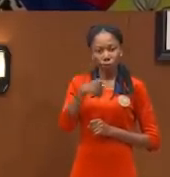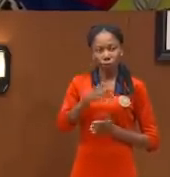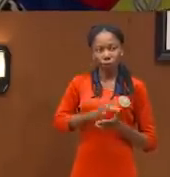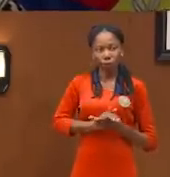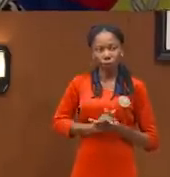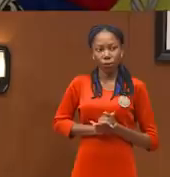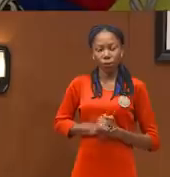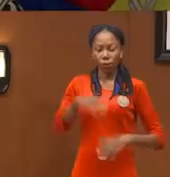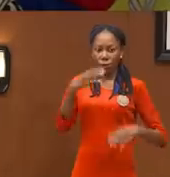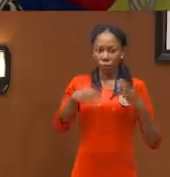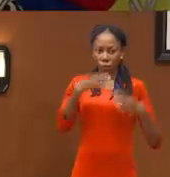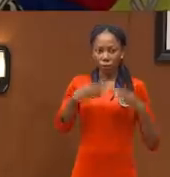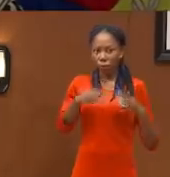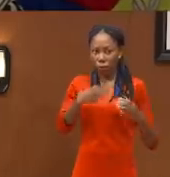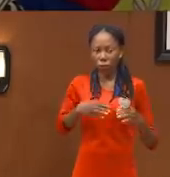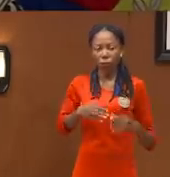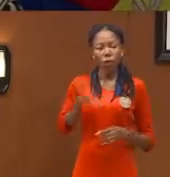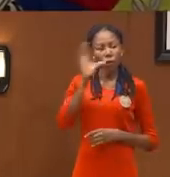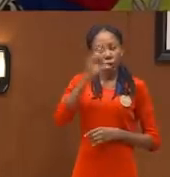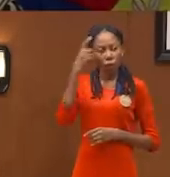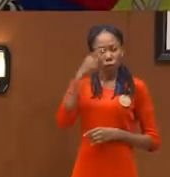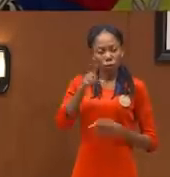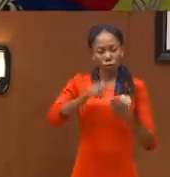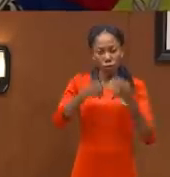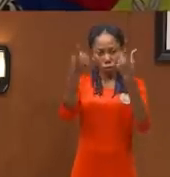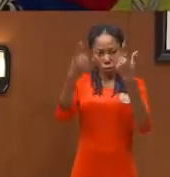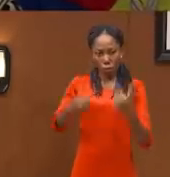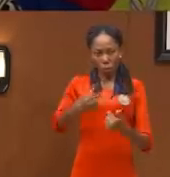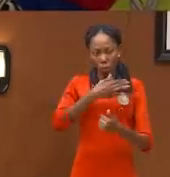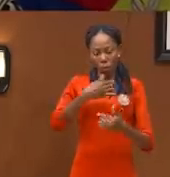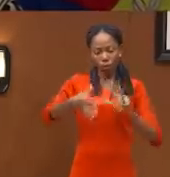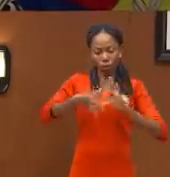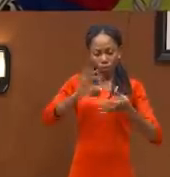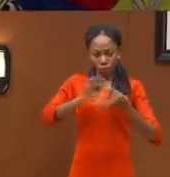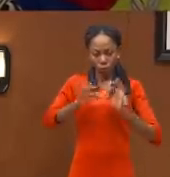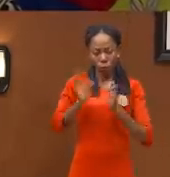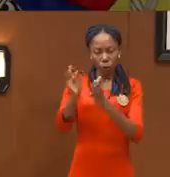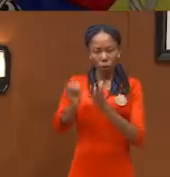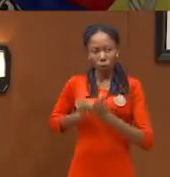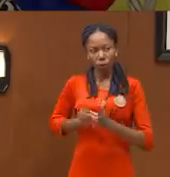To hear your own side of the story, in respect of what she has just narrated.